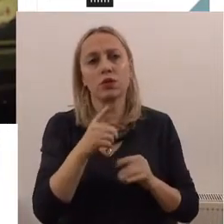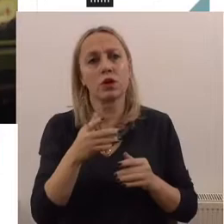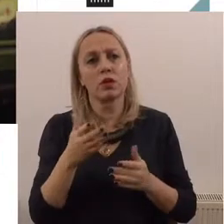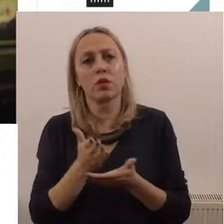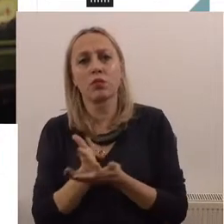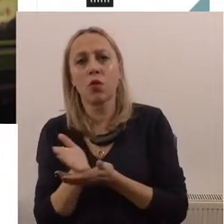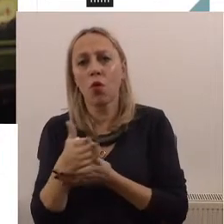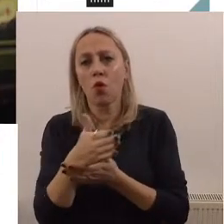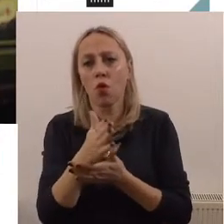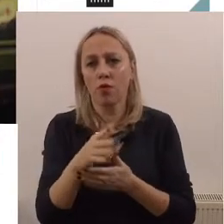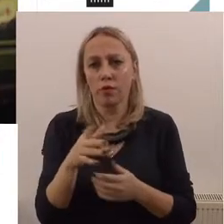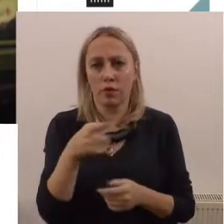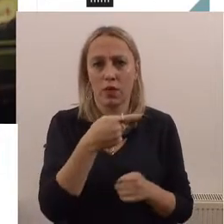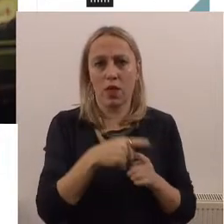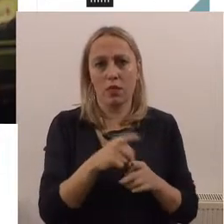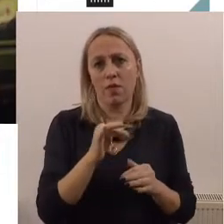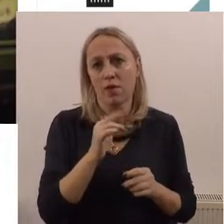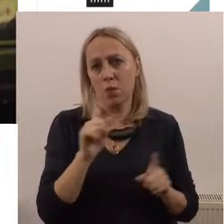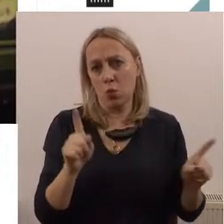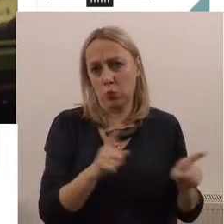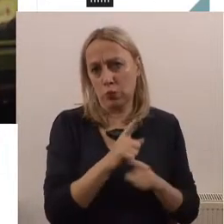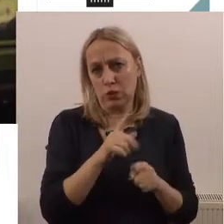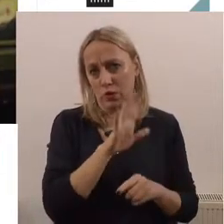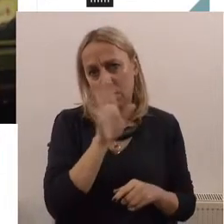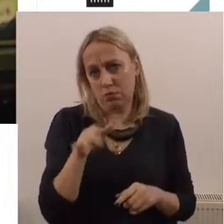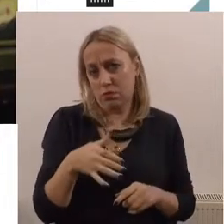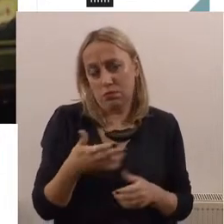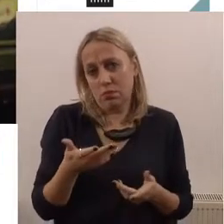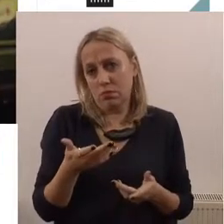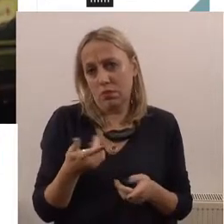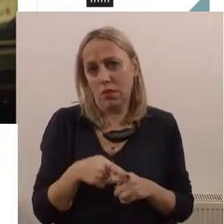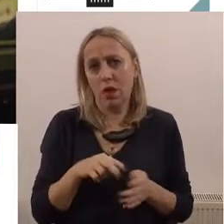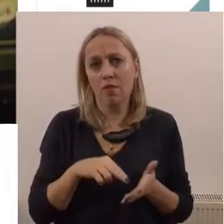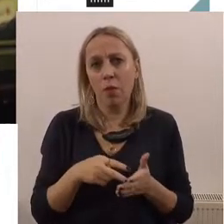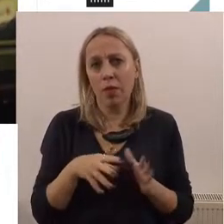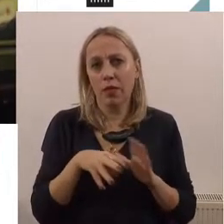navigation was not part of the design code of the institution.